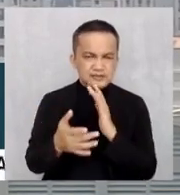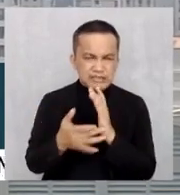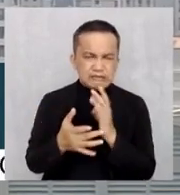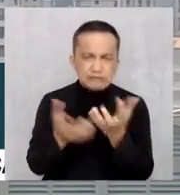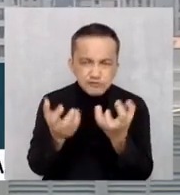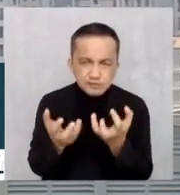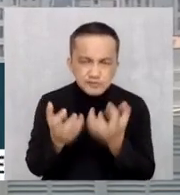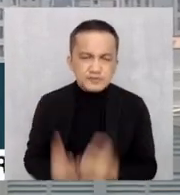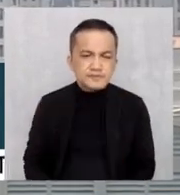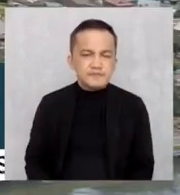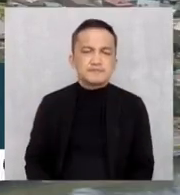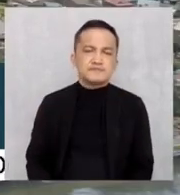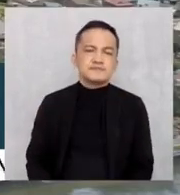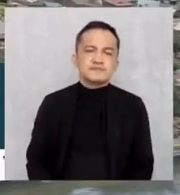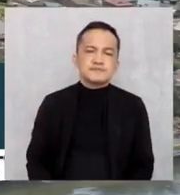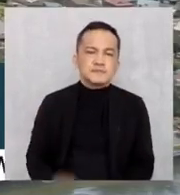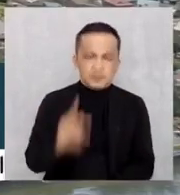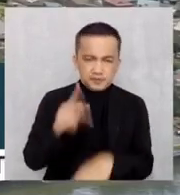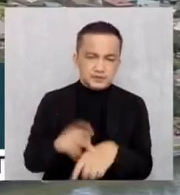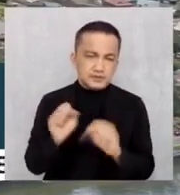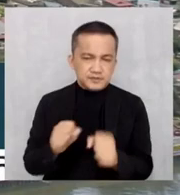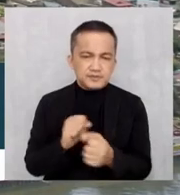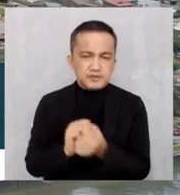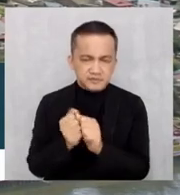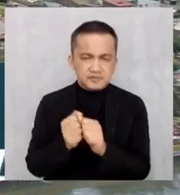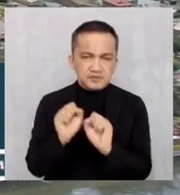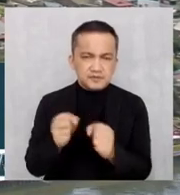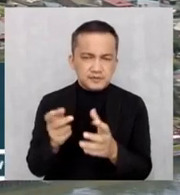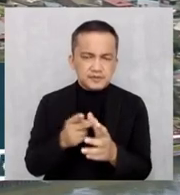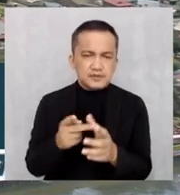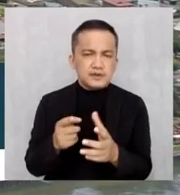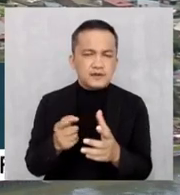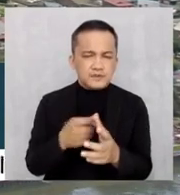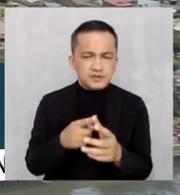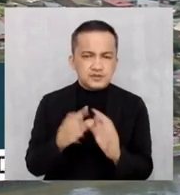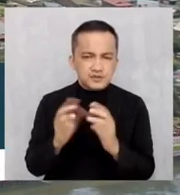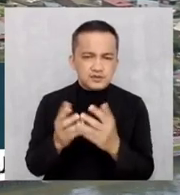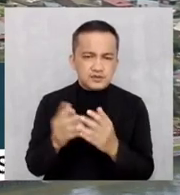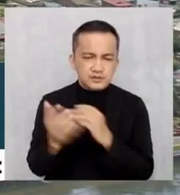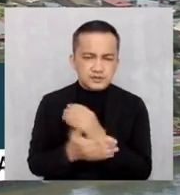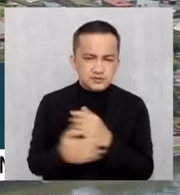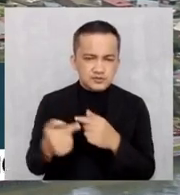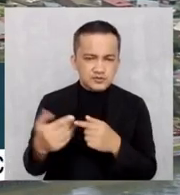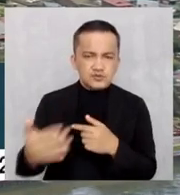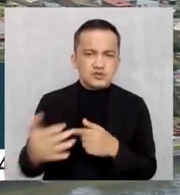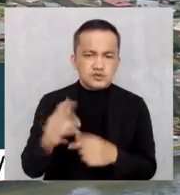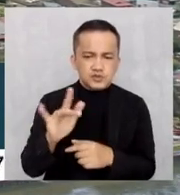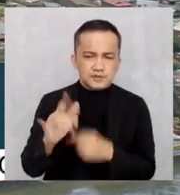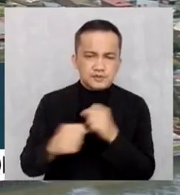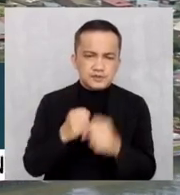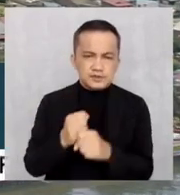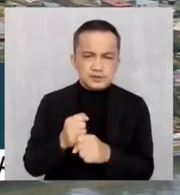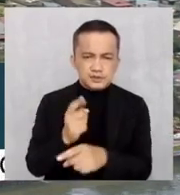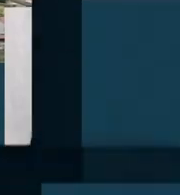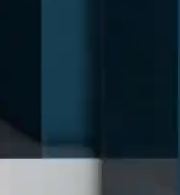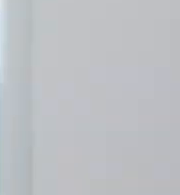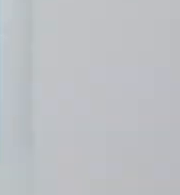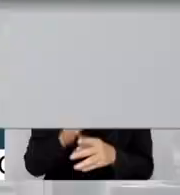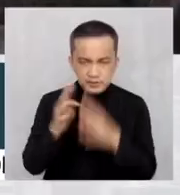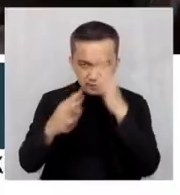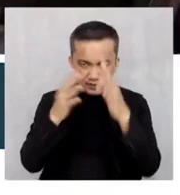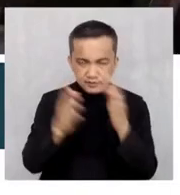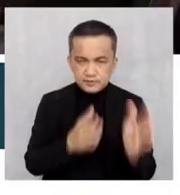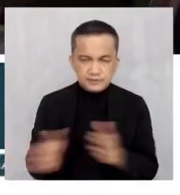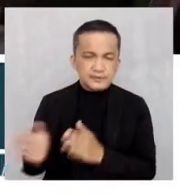adds the Philippines could even become a first-world country in 25 years through proper innovation plans.